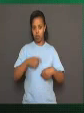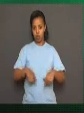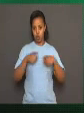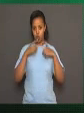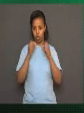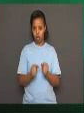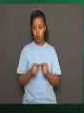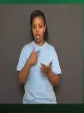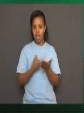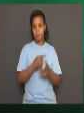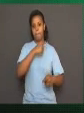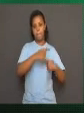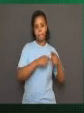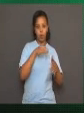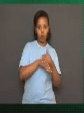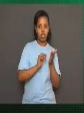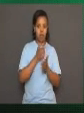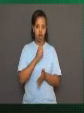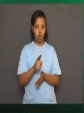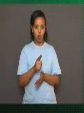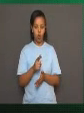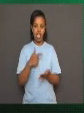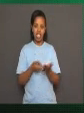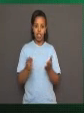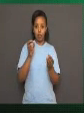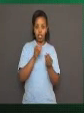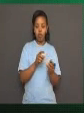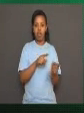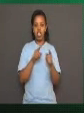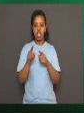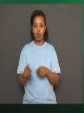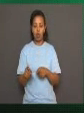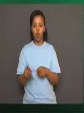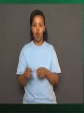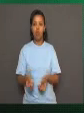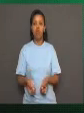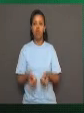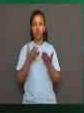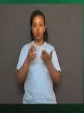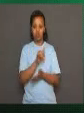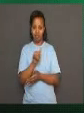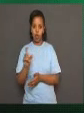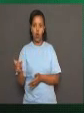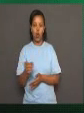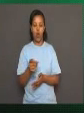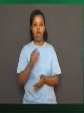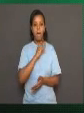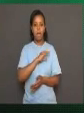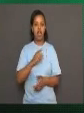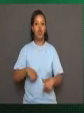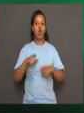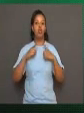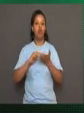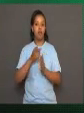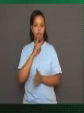genus, but they will have a lot more features in common. The